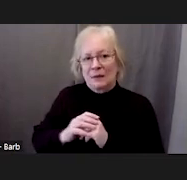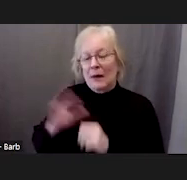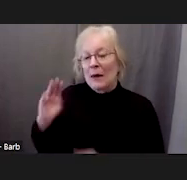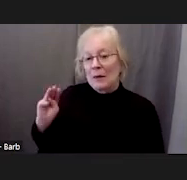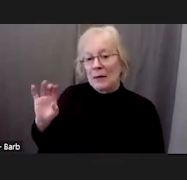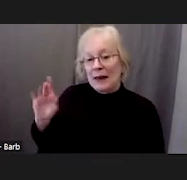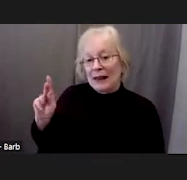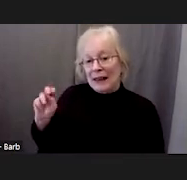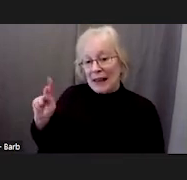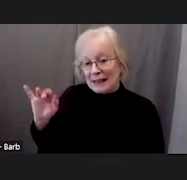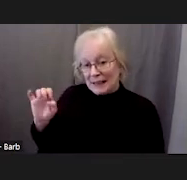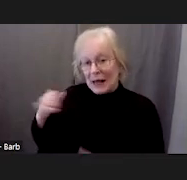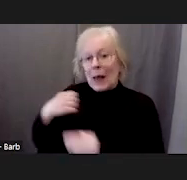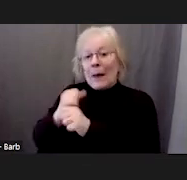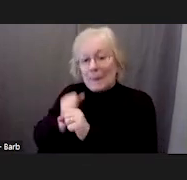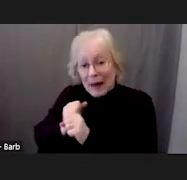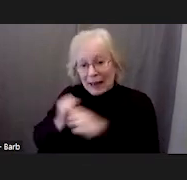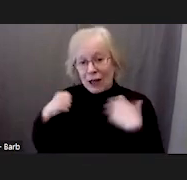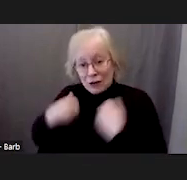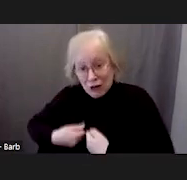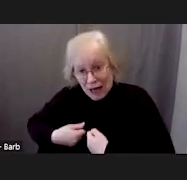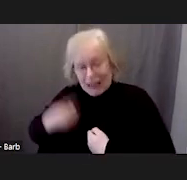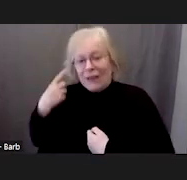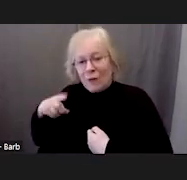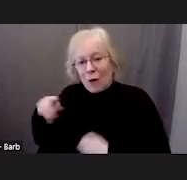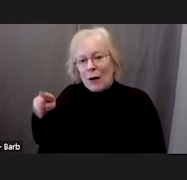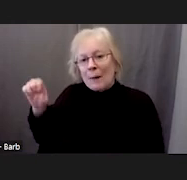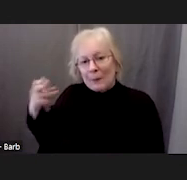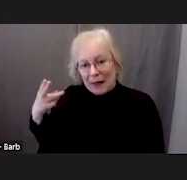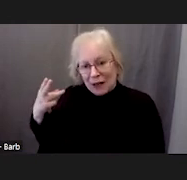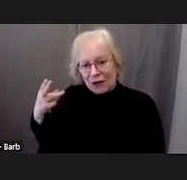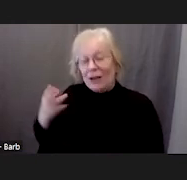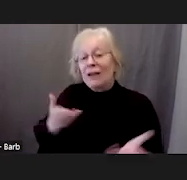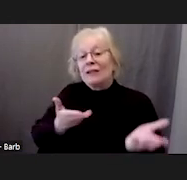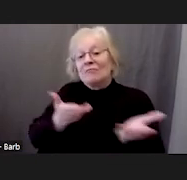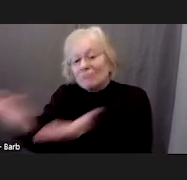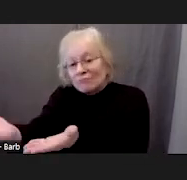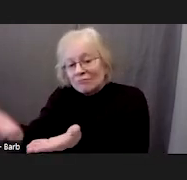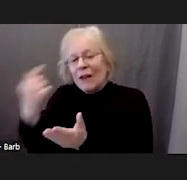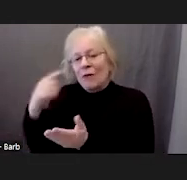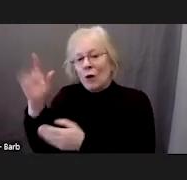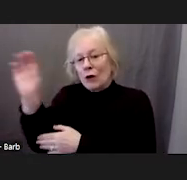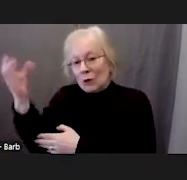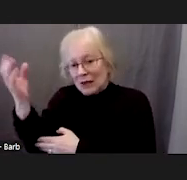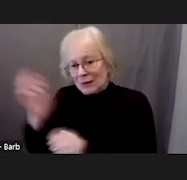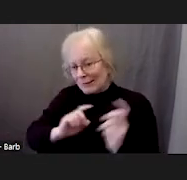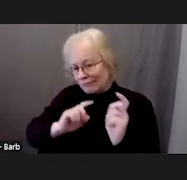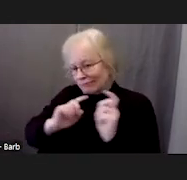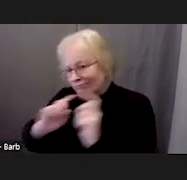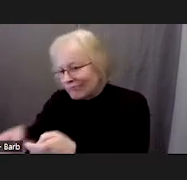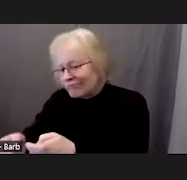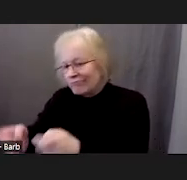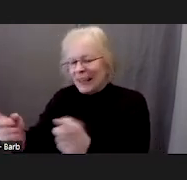Mackenzie made a peaches jacket, and we brought it to her for Christmas. So they trade gifts. They traded gifts for Christmas. They traded gifts